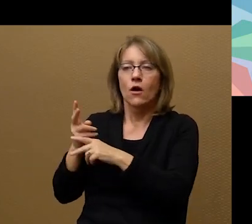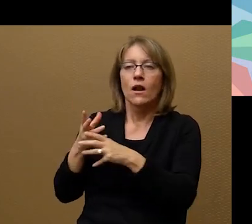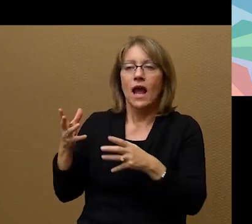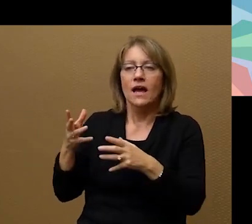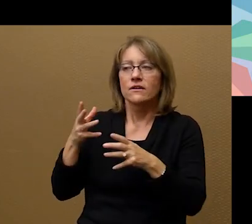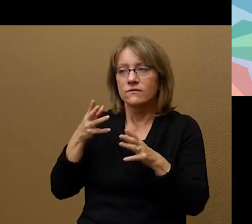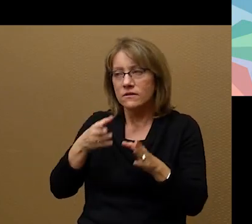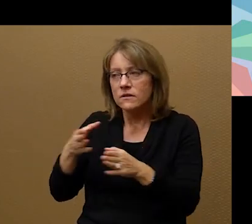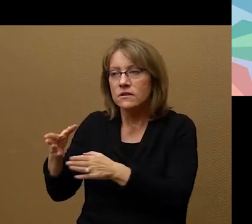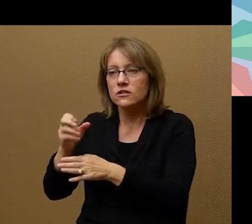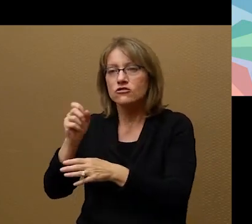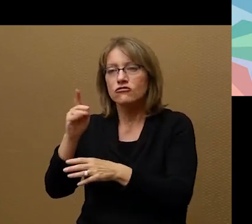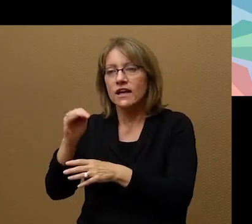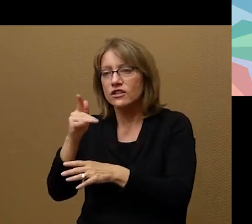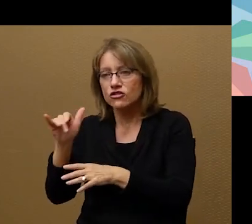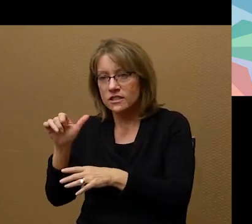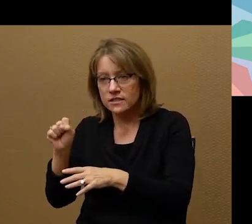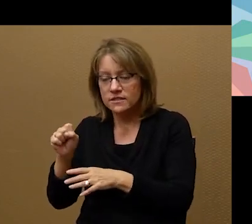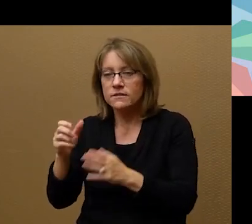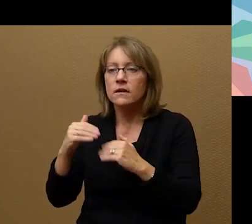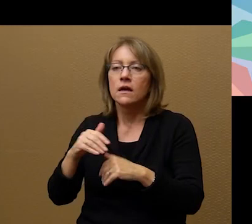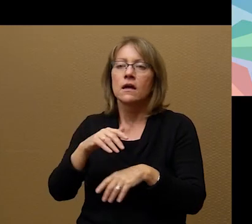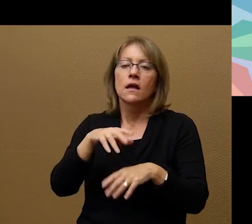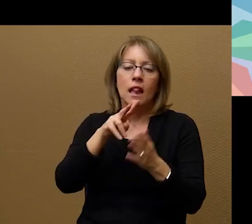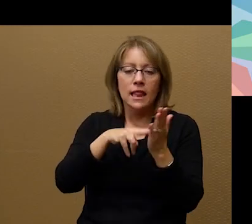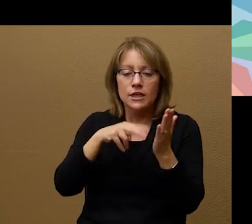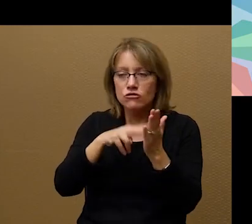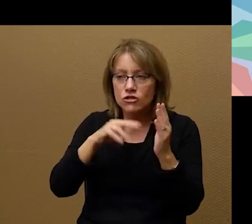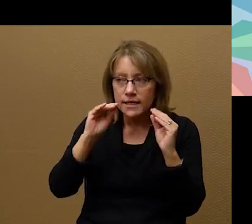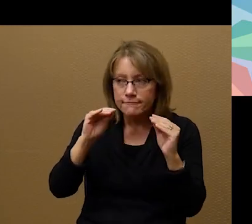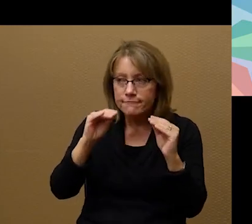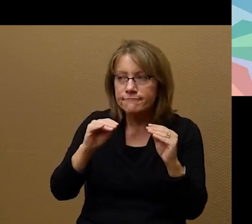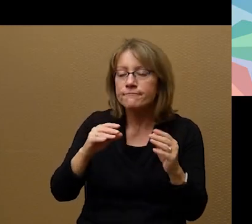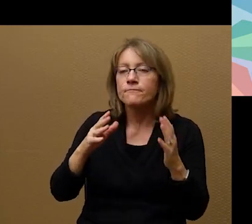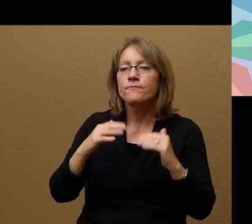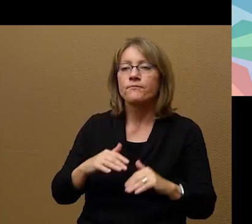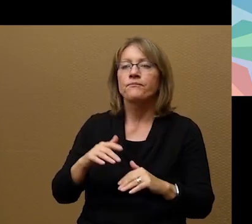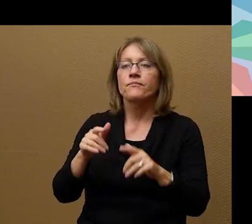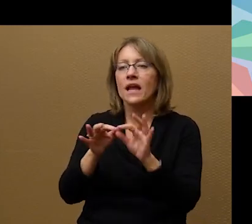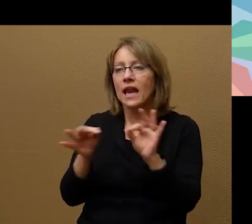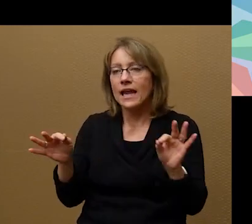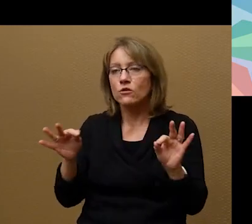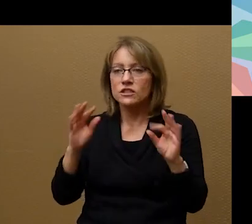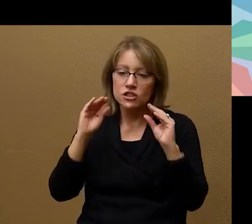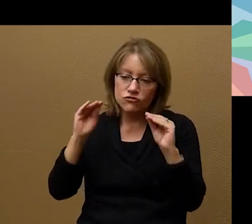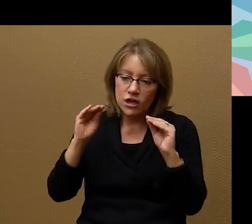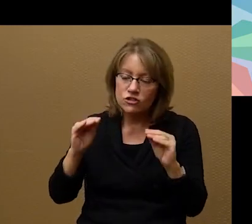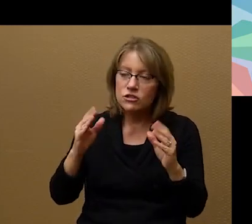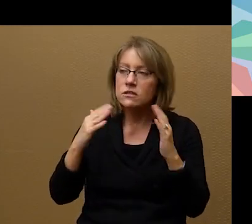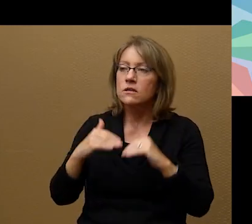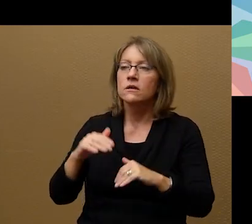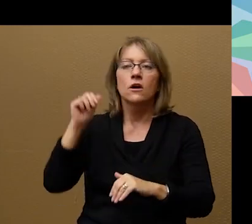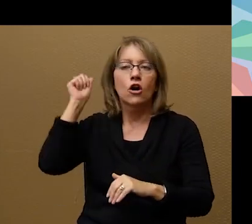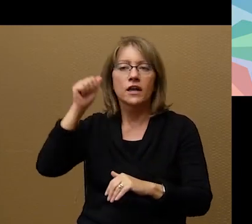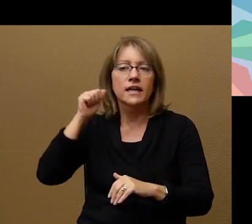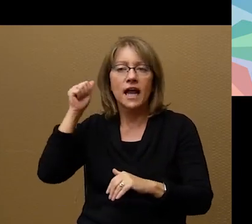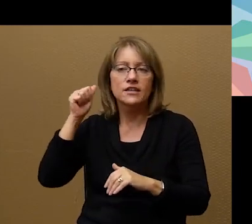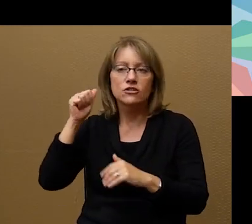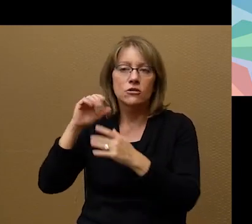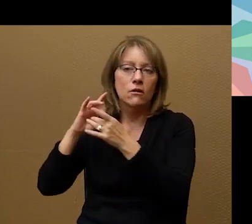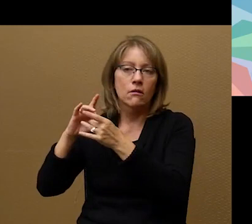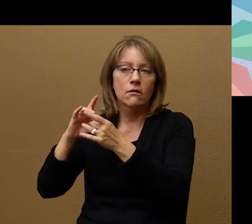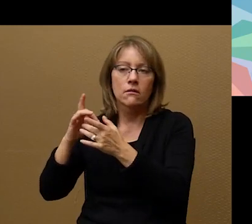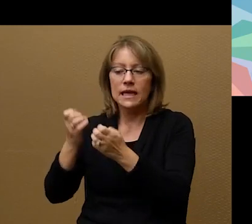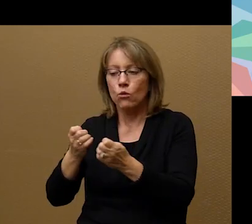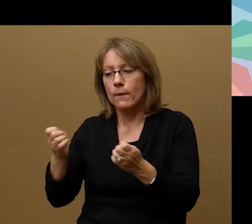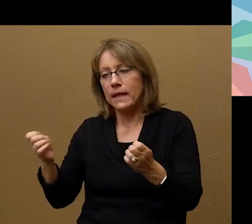out there about literacy instruction. Language instruction, and then audiological equipment.